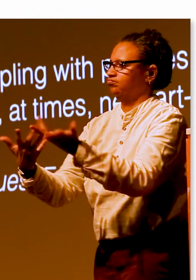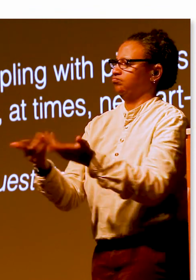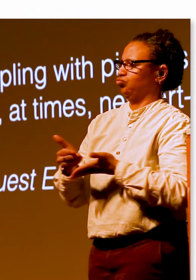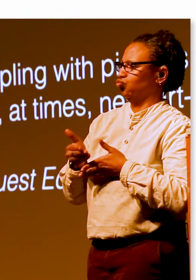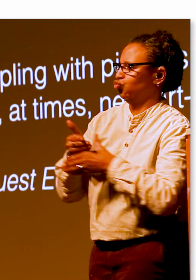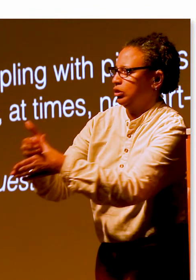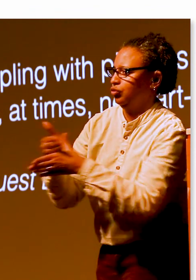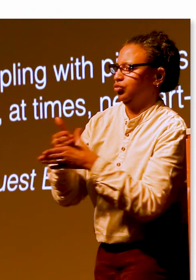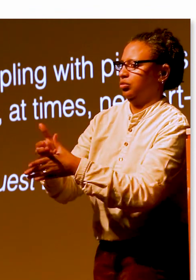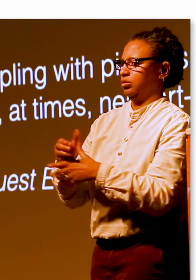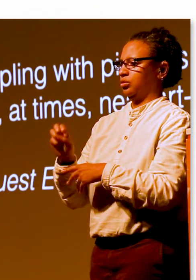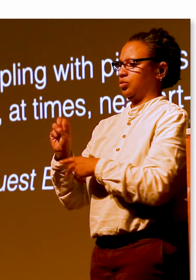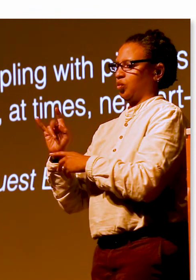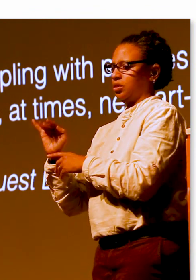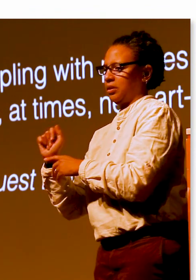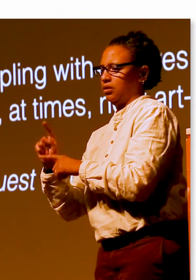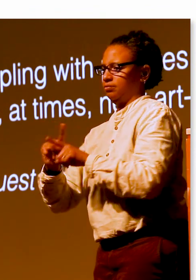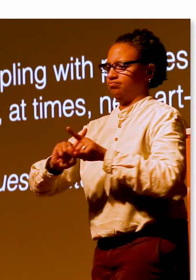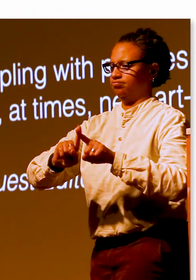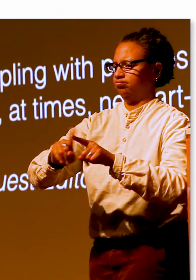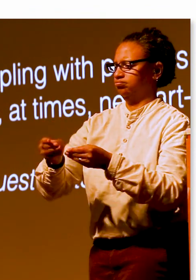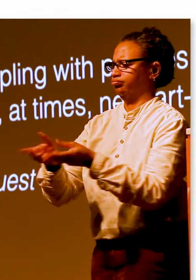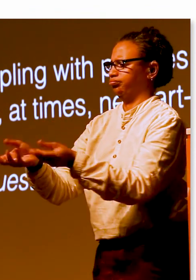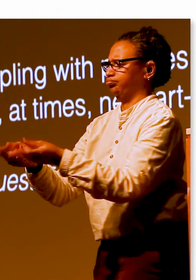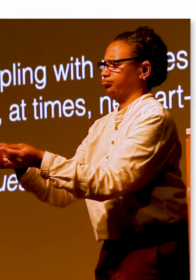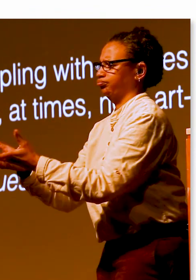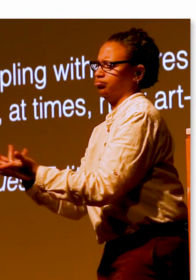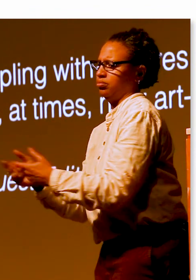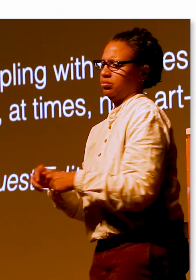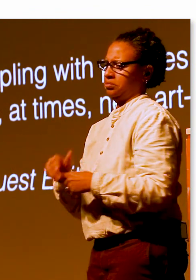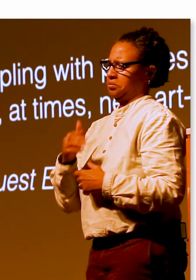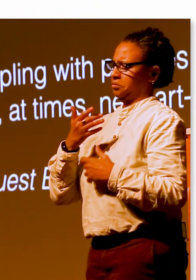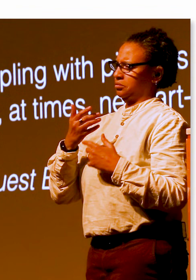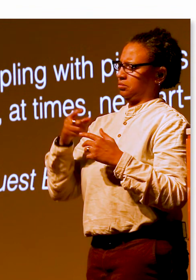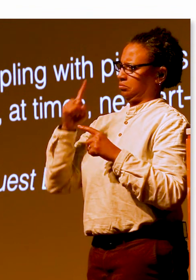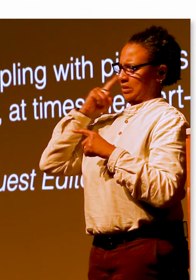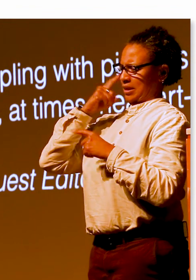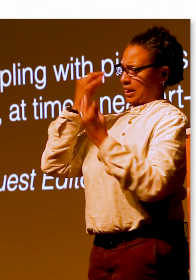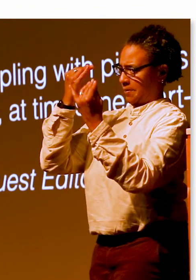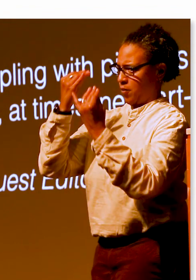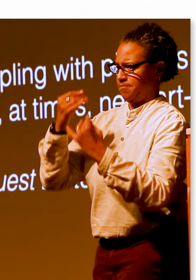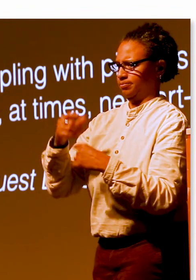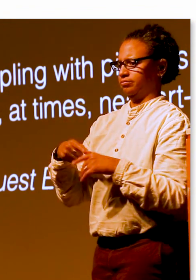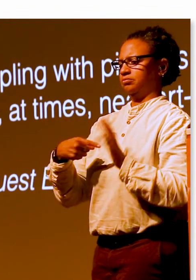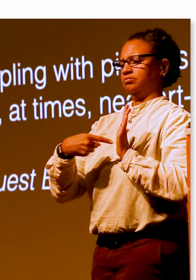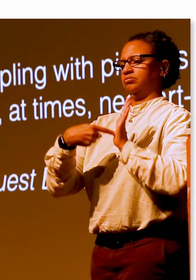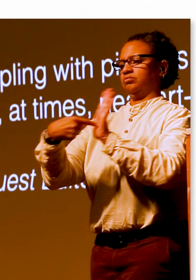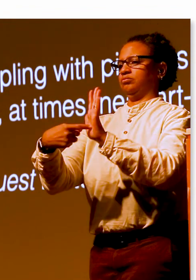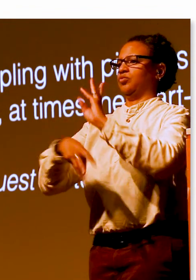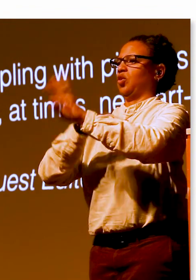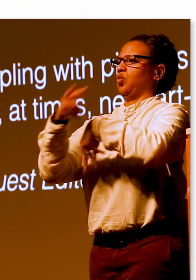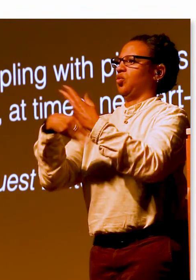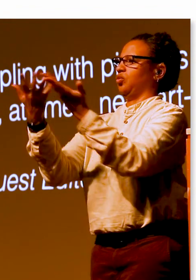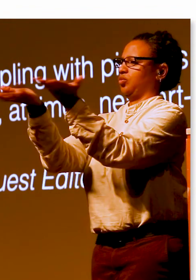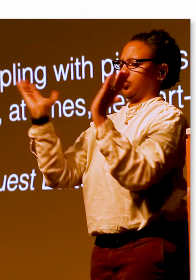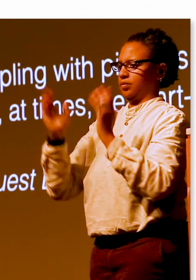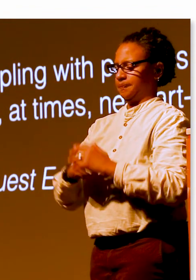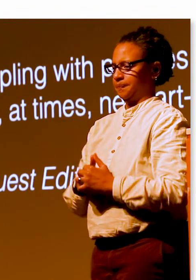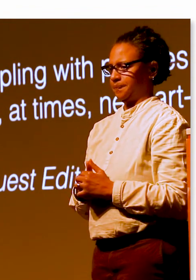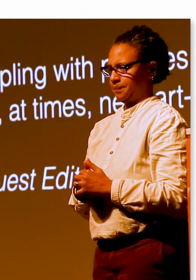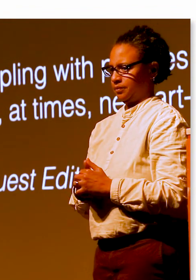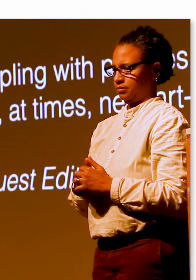and what we're putting out into the world and what context we're building? This is where my spiral begins, because I think it